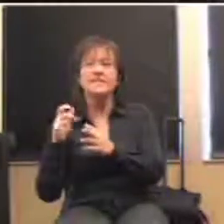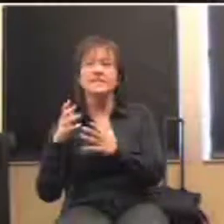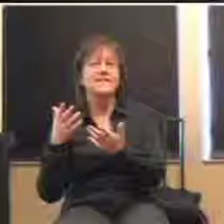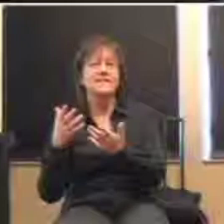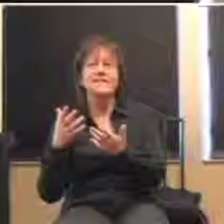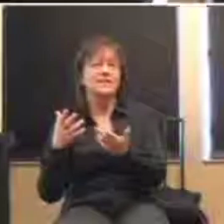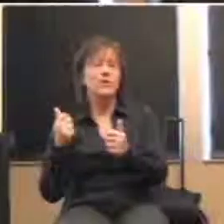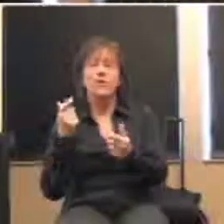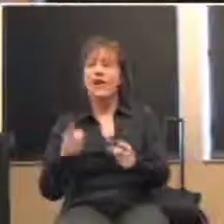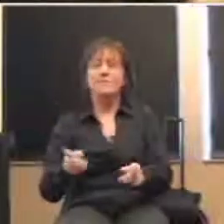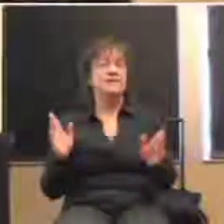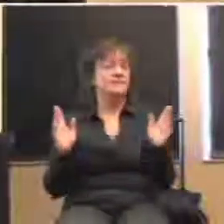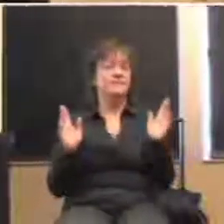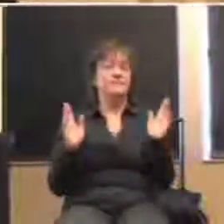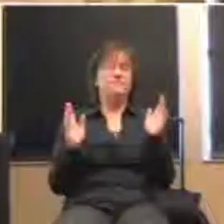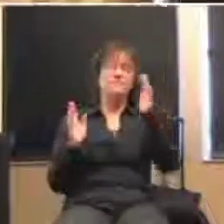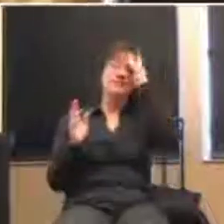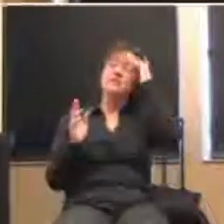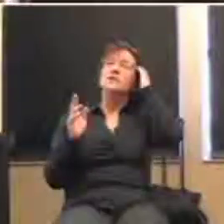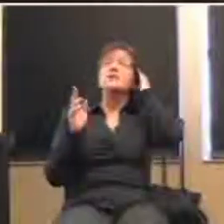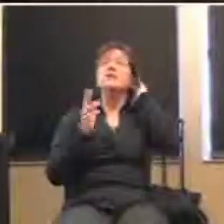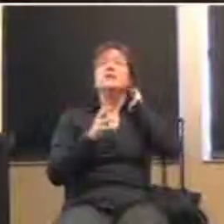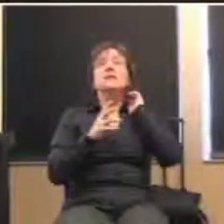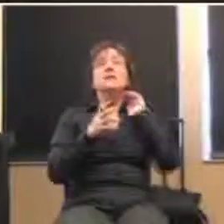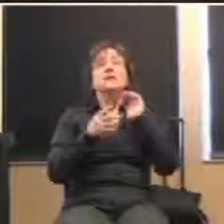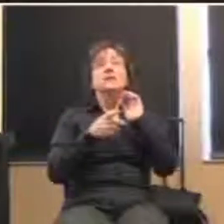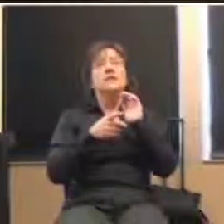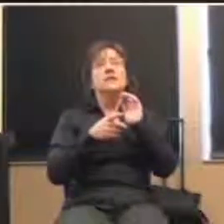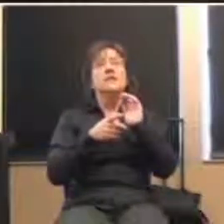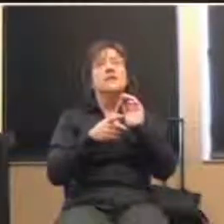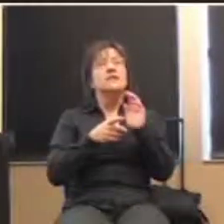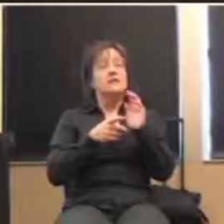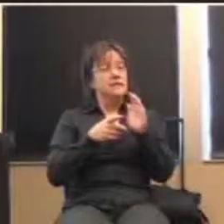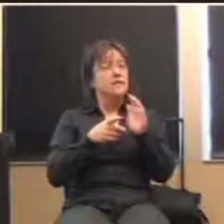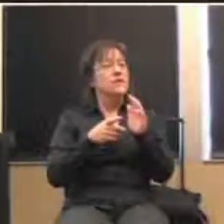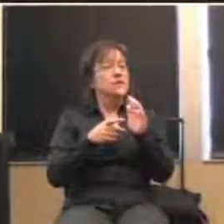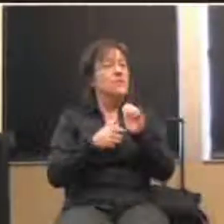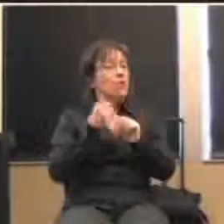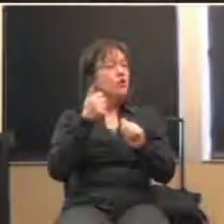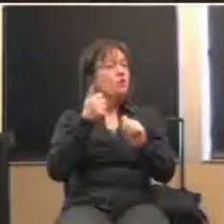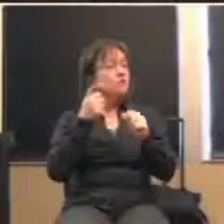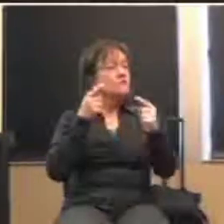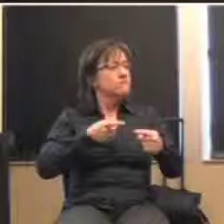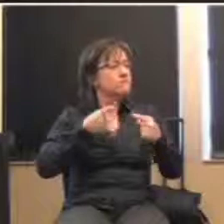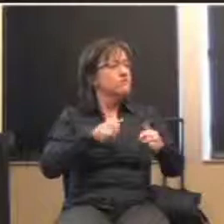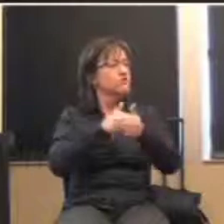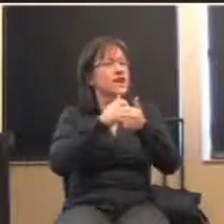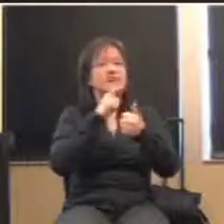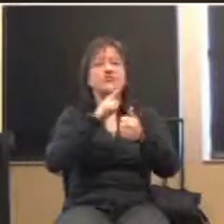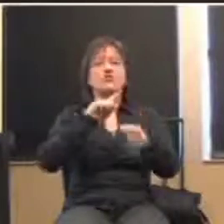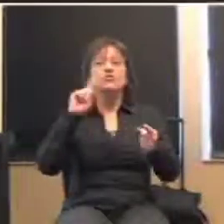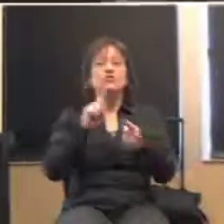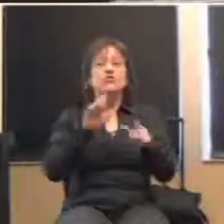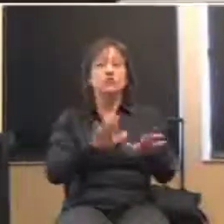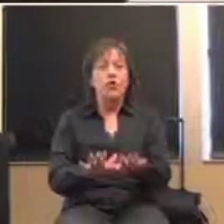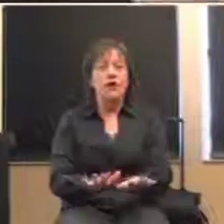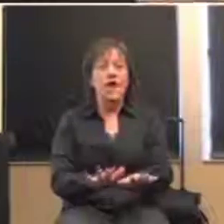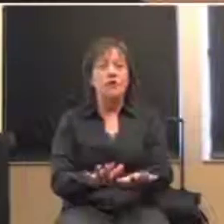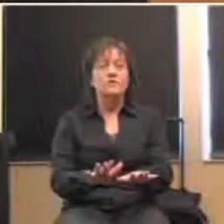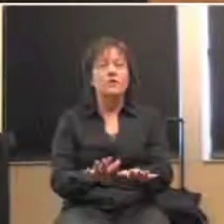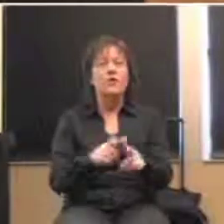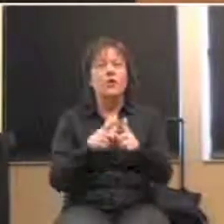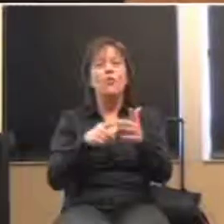Sometimes I think the hardest part for us is slowing down, or taking what we view as a step